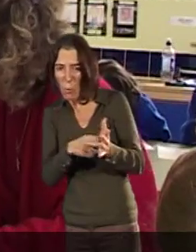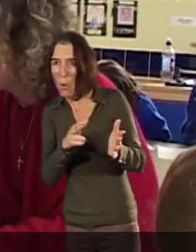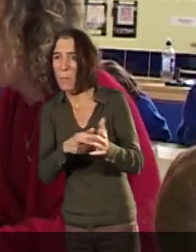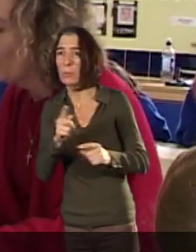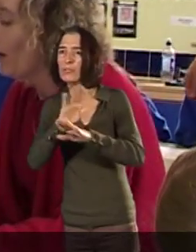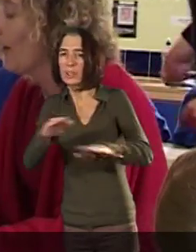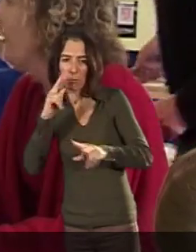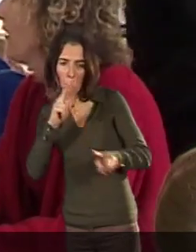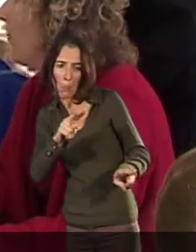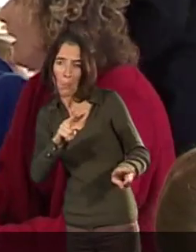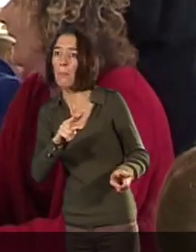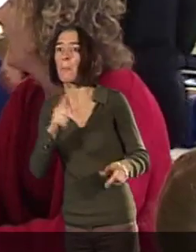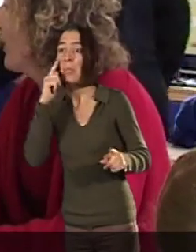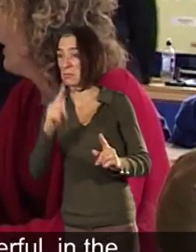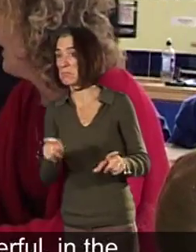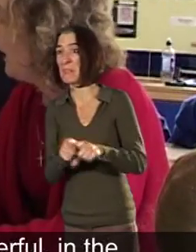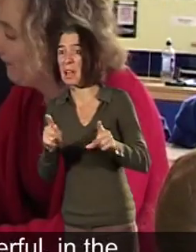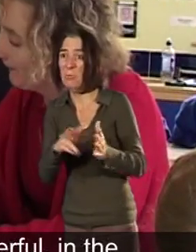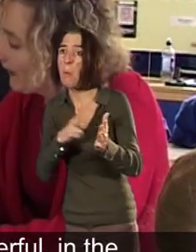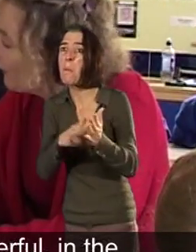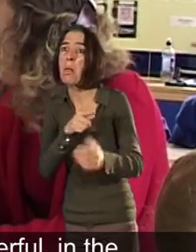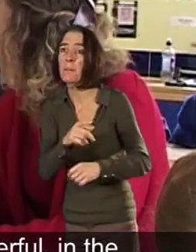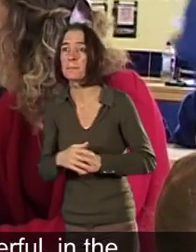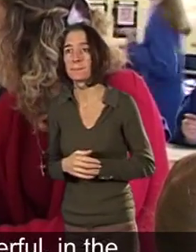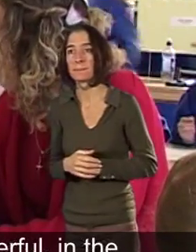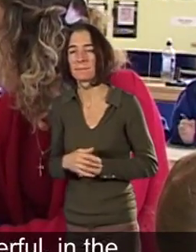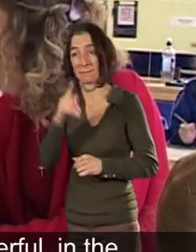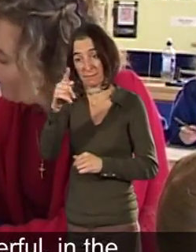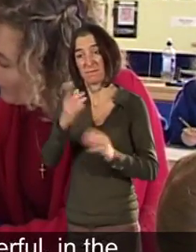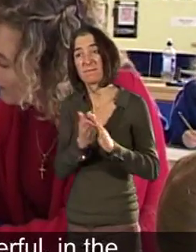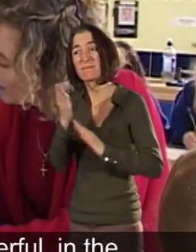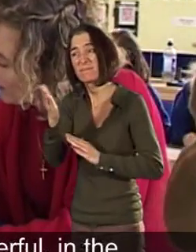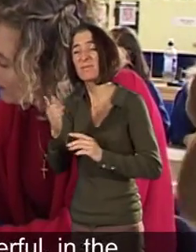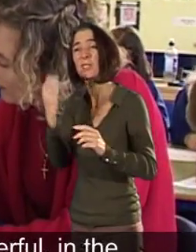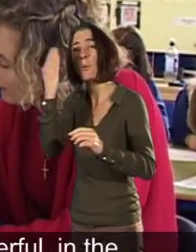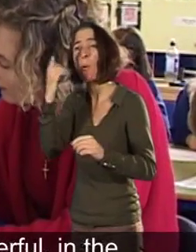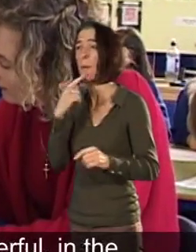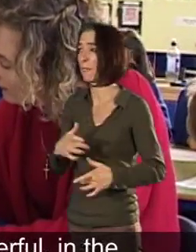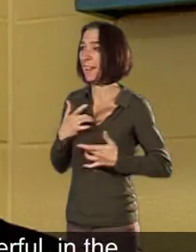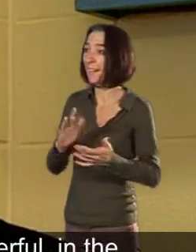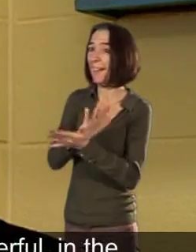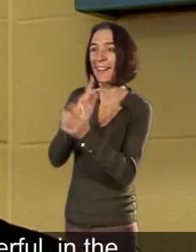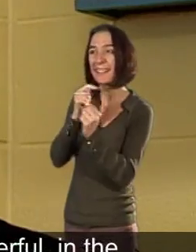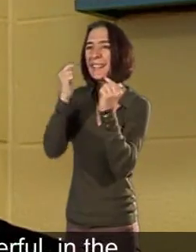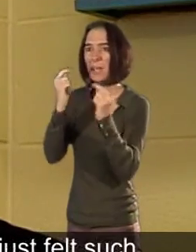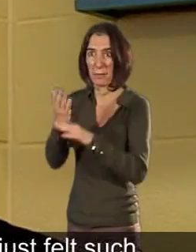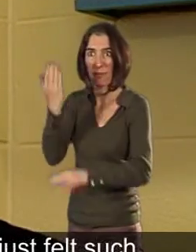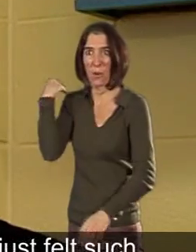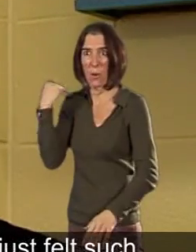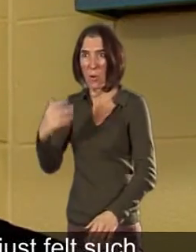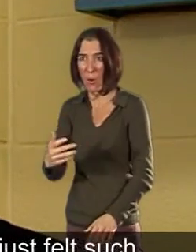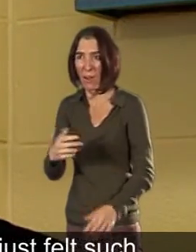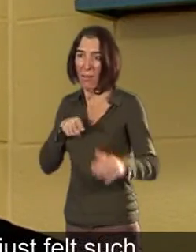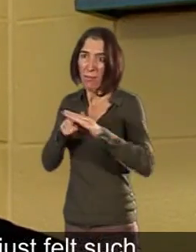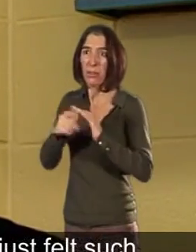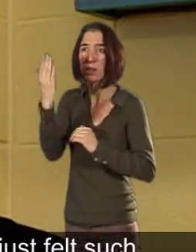the other children don't see it as different or peculiar. Alistair is coming out of school cheerful. In the past, he hasn't done. In the past, he's come out of school